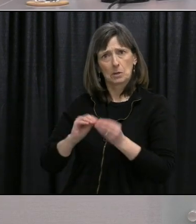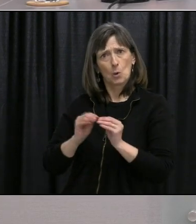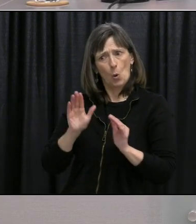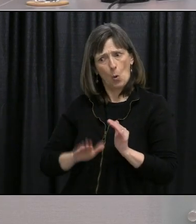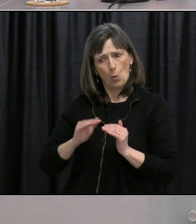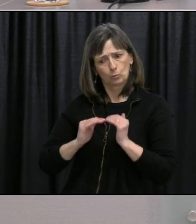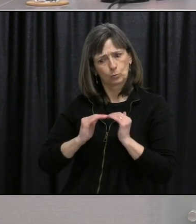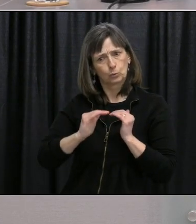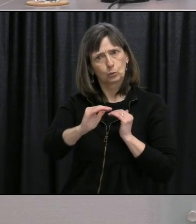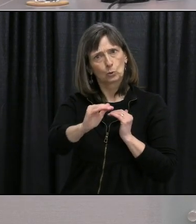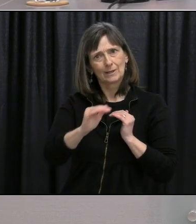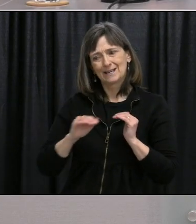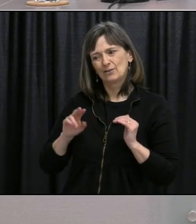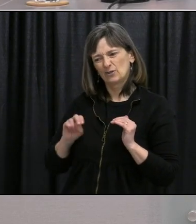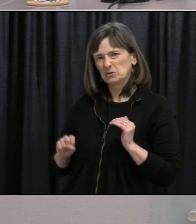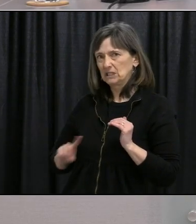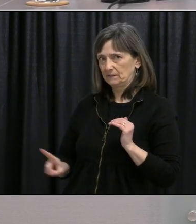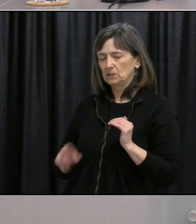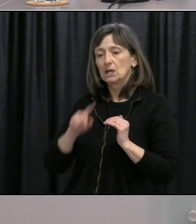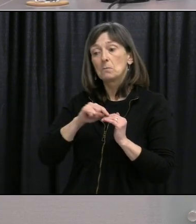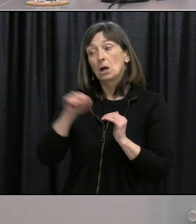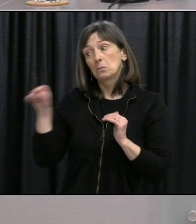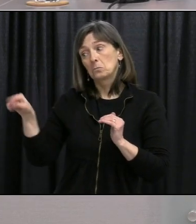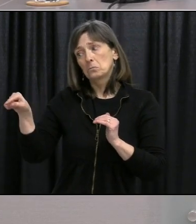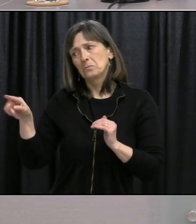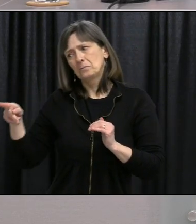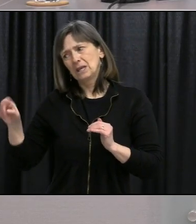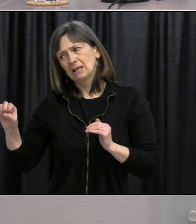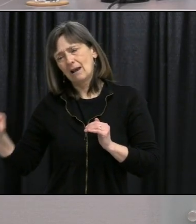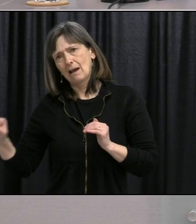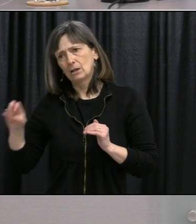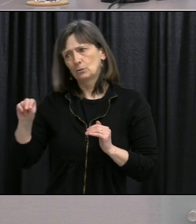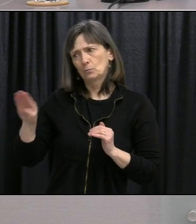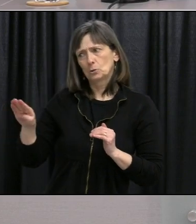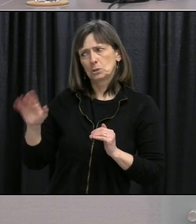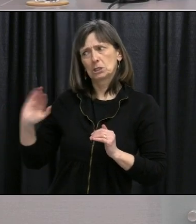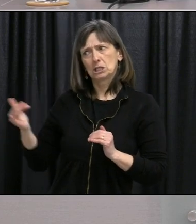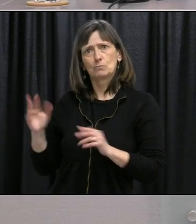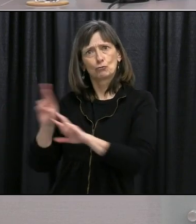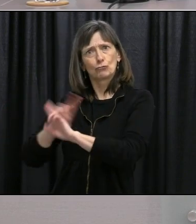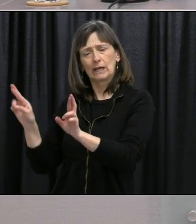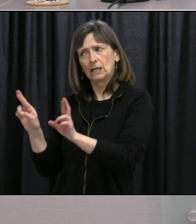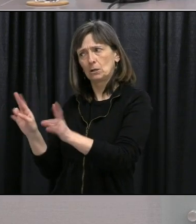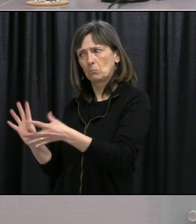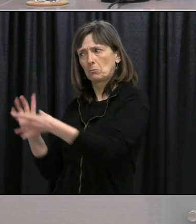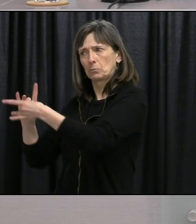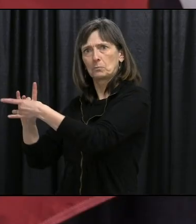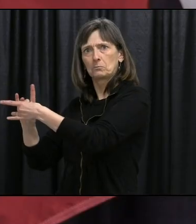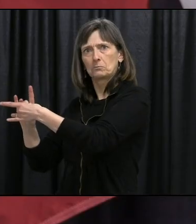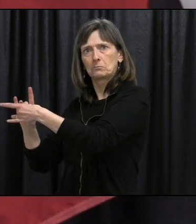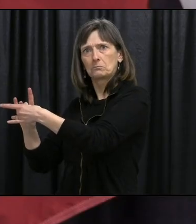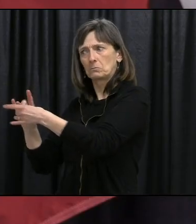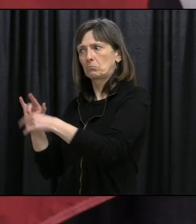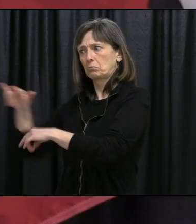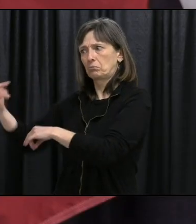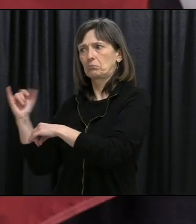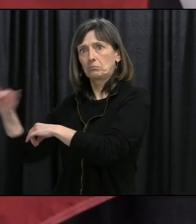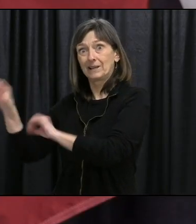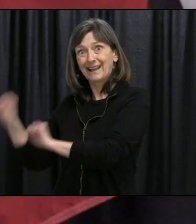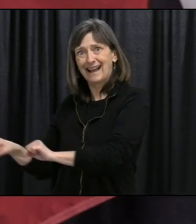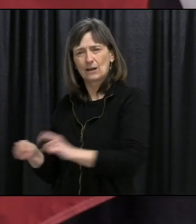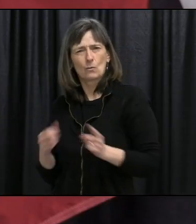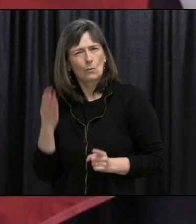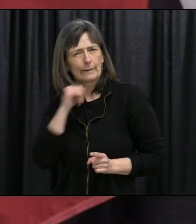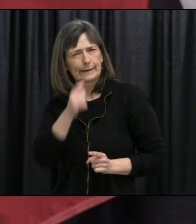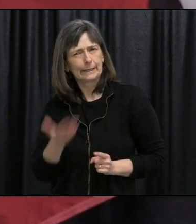position. If PEI and New Brunswick are ready to bubble together, why aren't we ready to join them? Because we need to make sure, as been mentioned already several